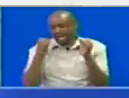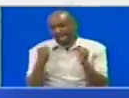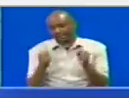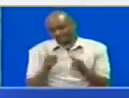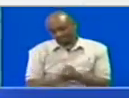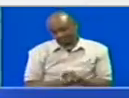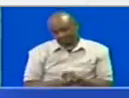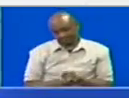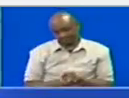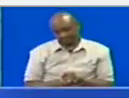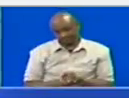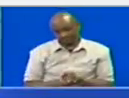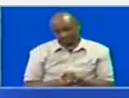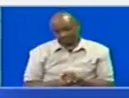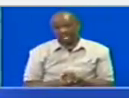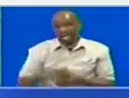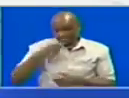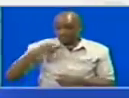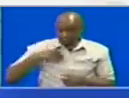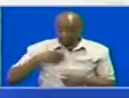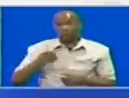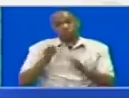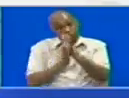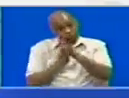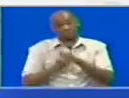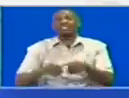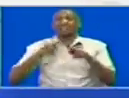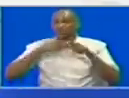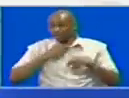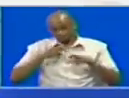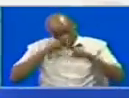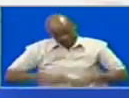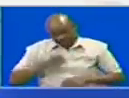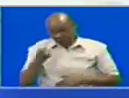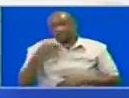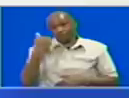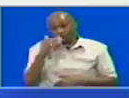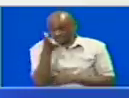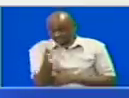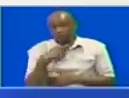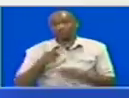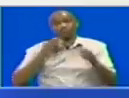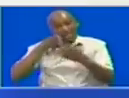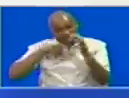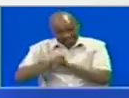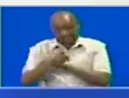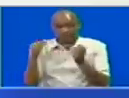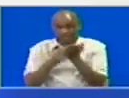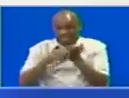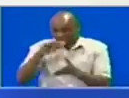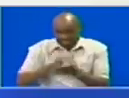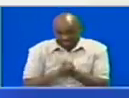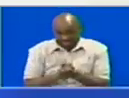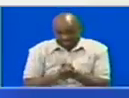hand. As truckers prepare to rest on the Kenyan side of the border or proceed to the Ugandan side of the border,